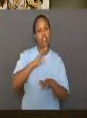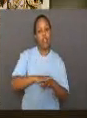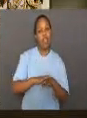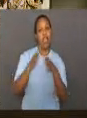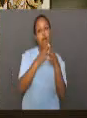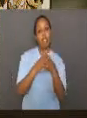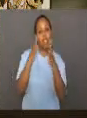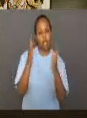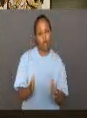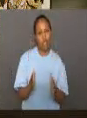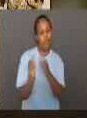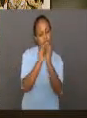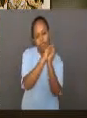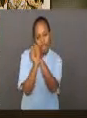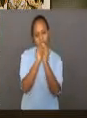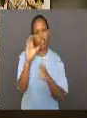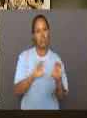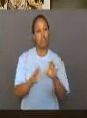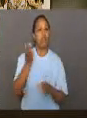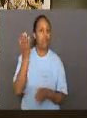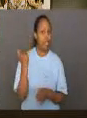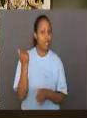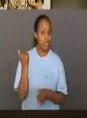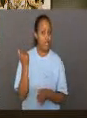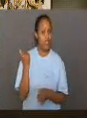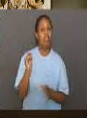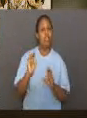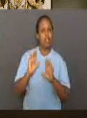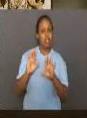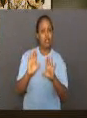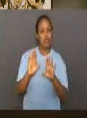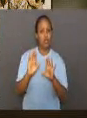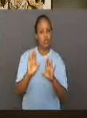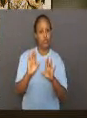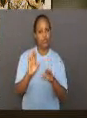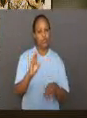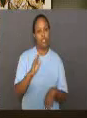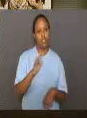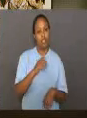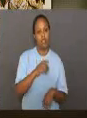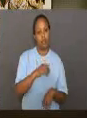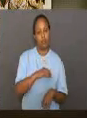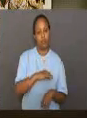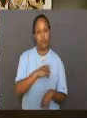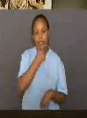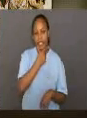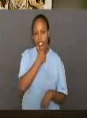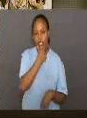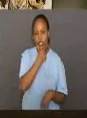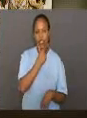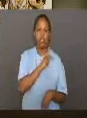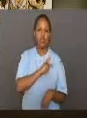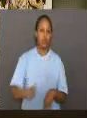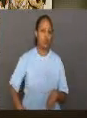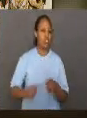American citizens fought to break free from the British monarchy and to